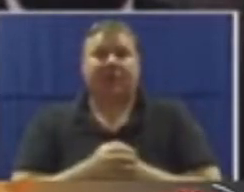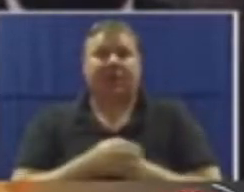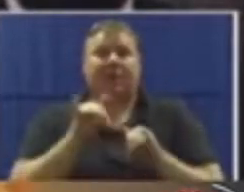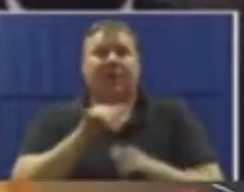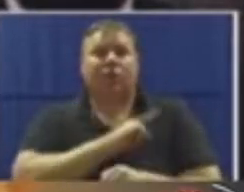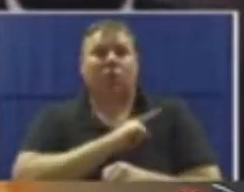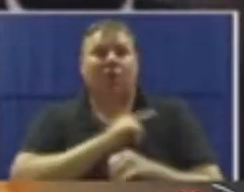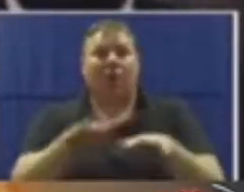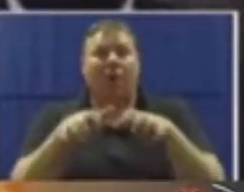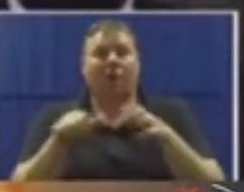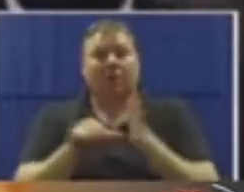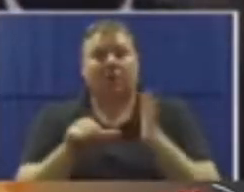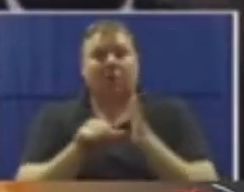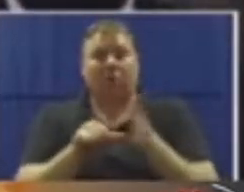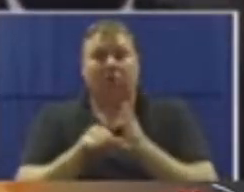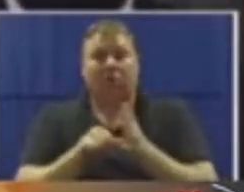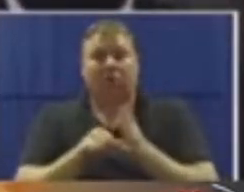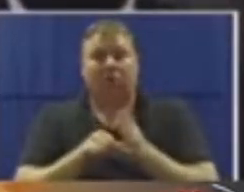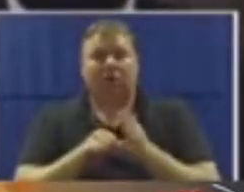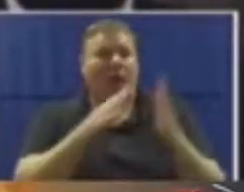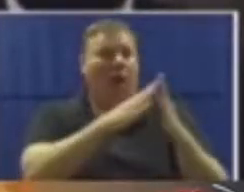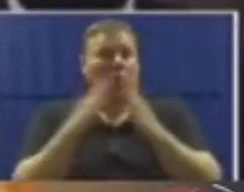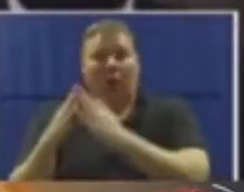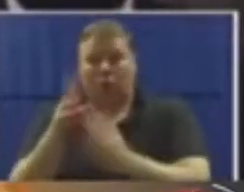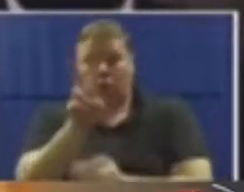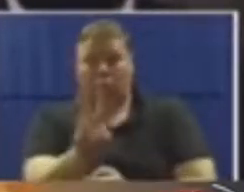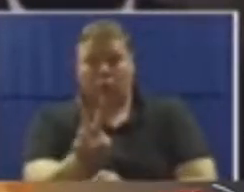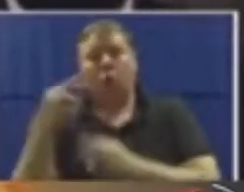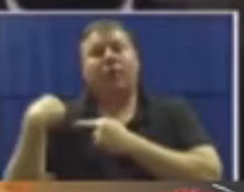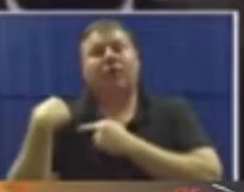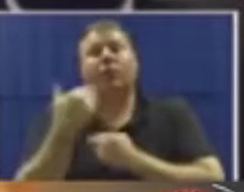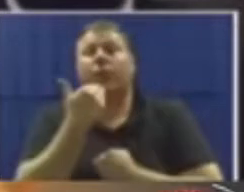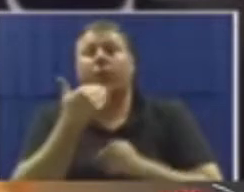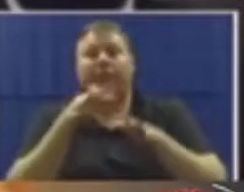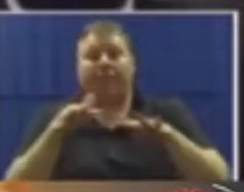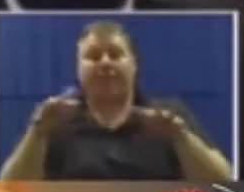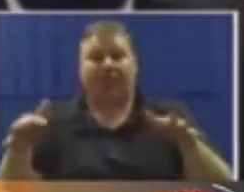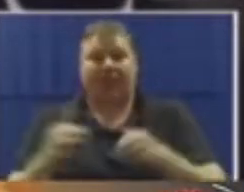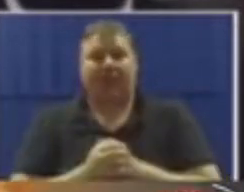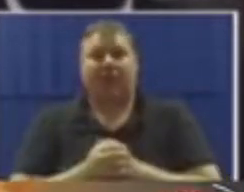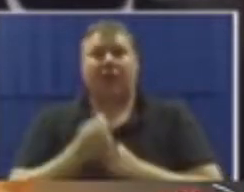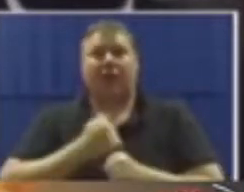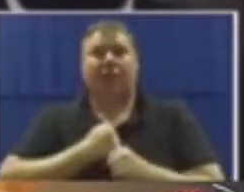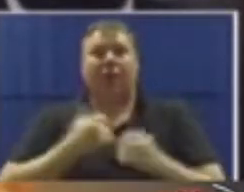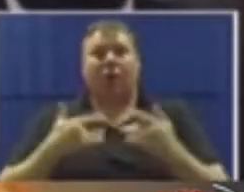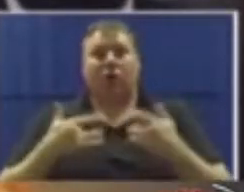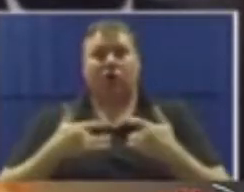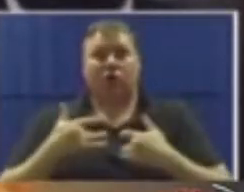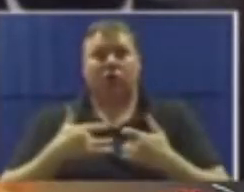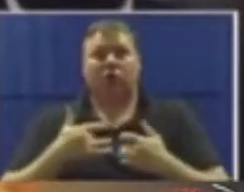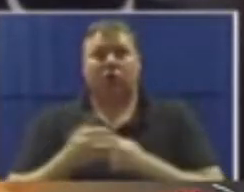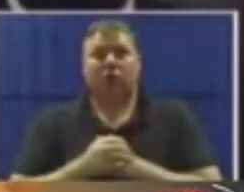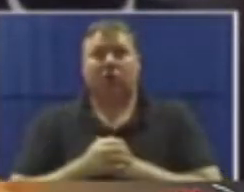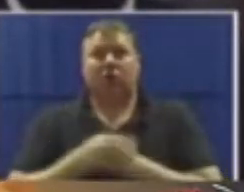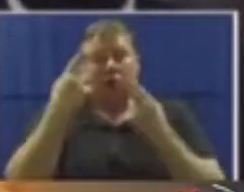very important, because we as the two houses represent the people. My concerned chairperson and Honourable